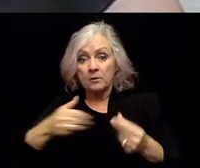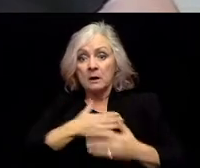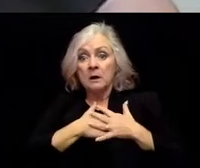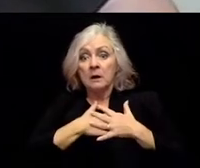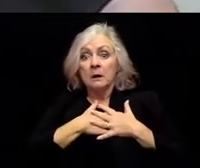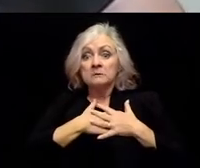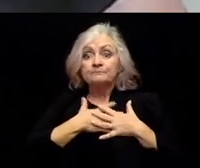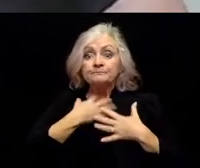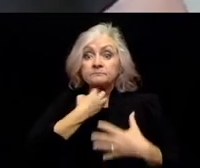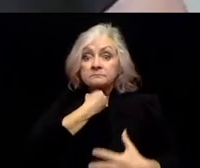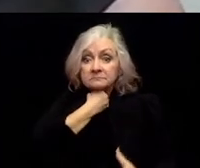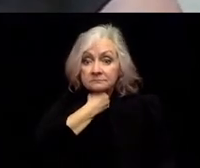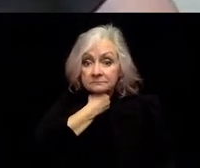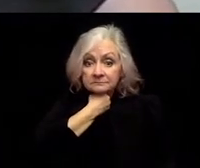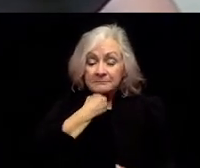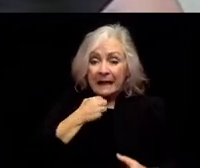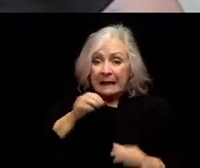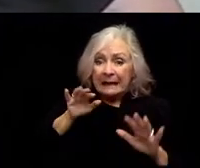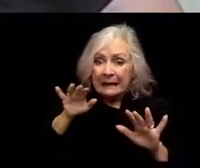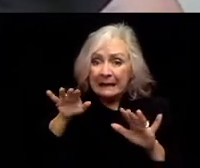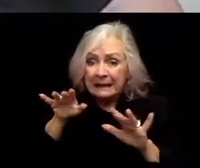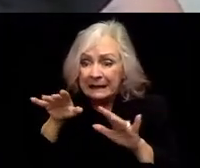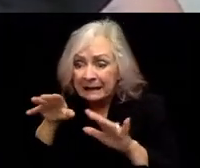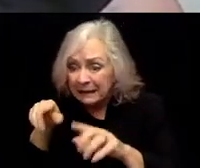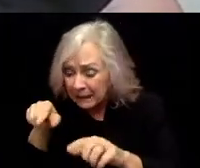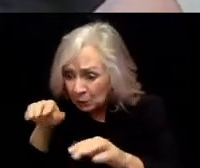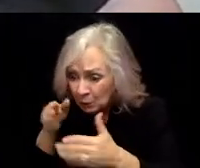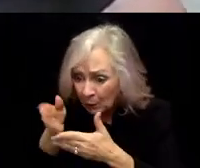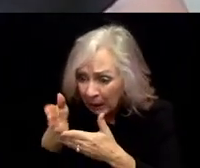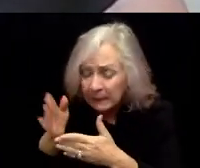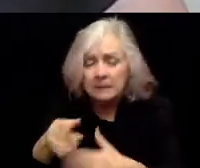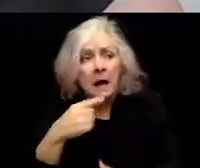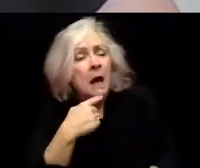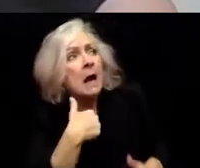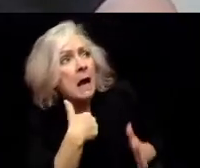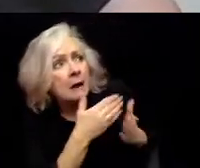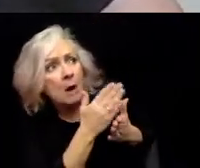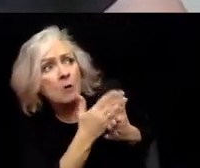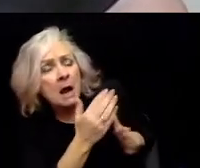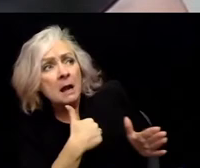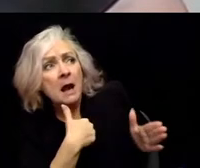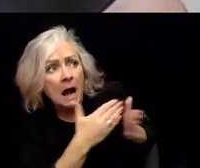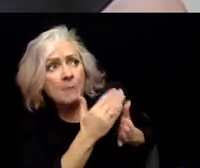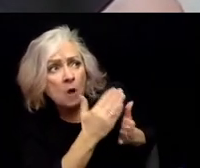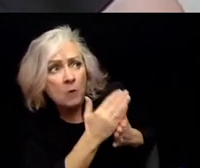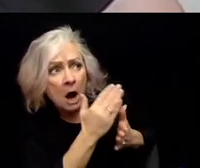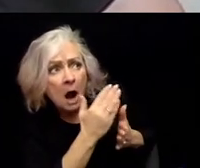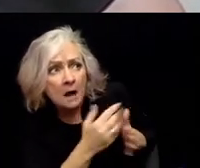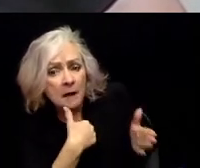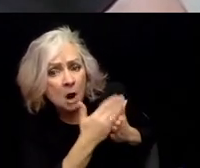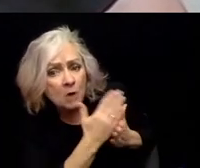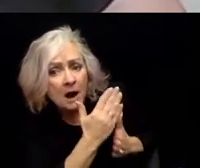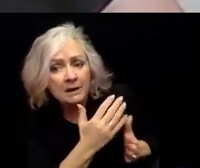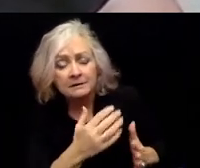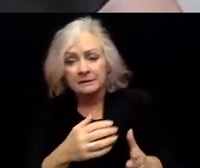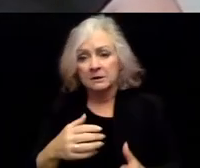here. And I come over and I jumped over to see if he's all right. And he said, I'm all right, Vader, man. I'm all right, Vader, man. And the referee